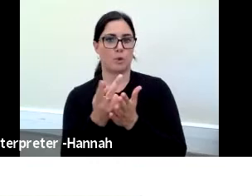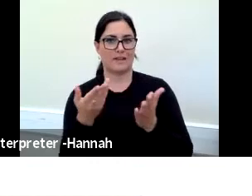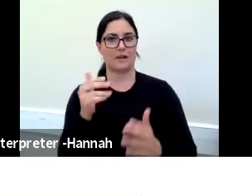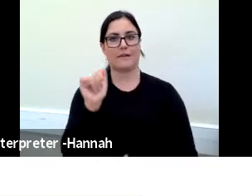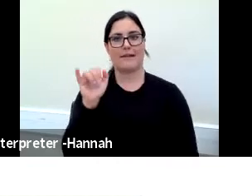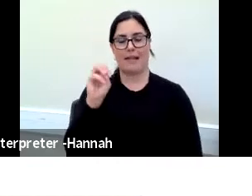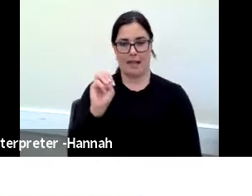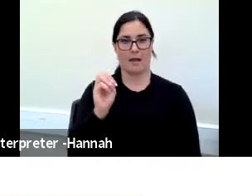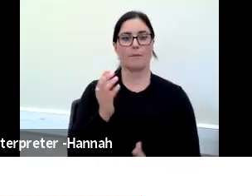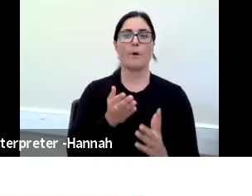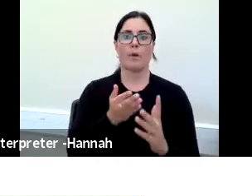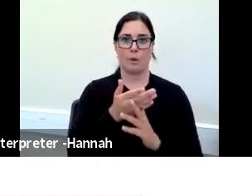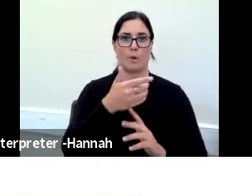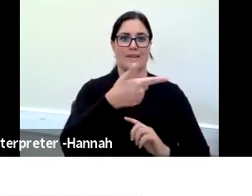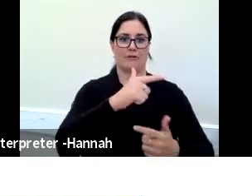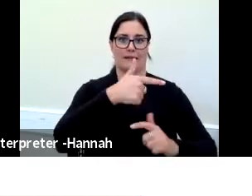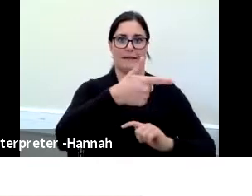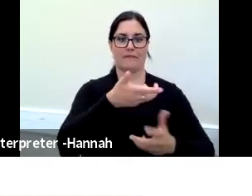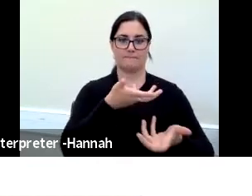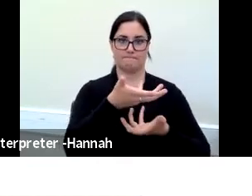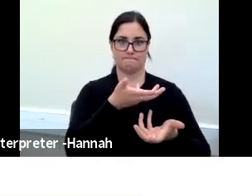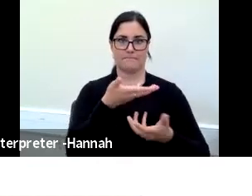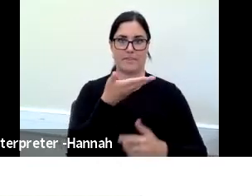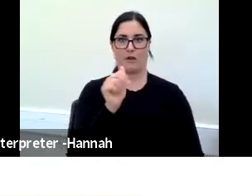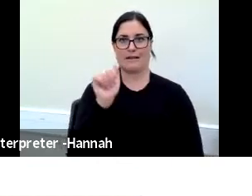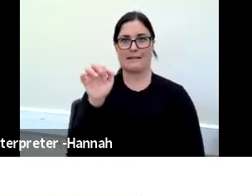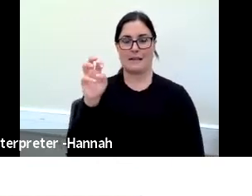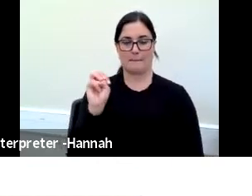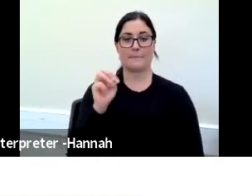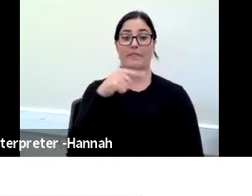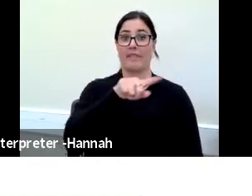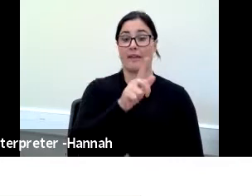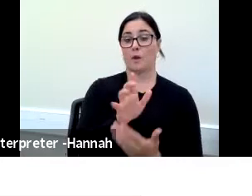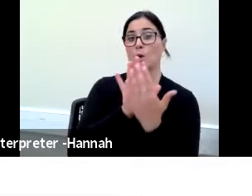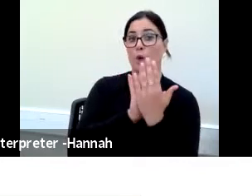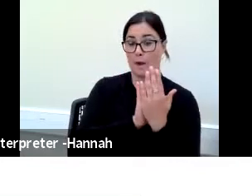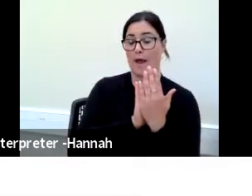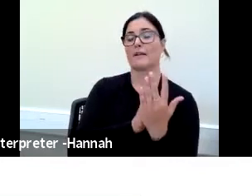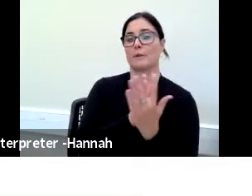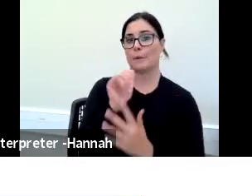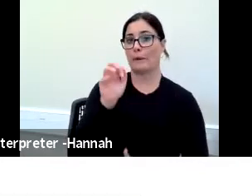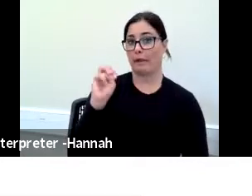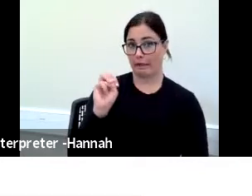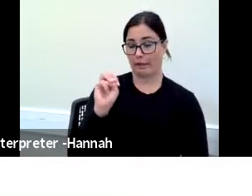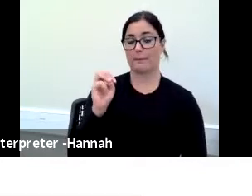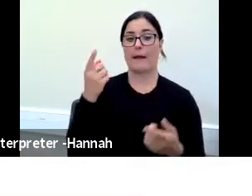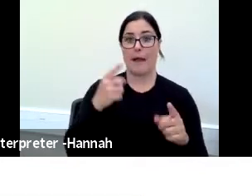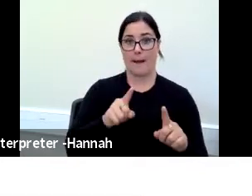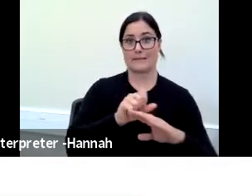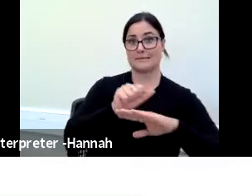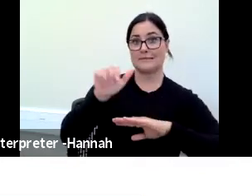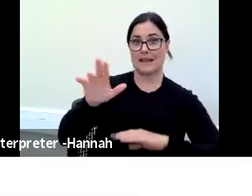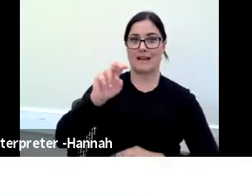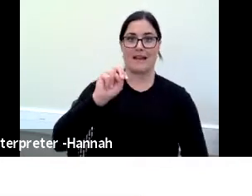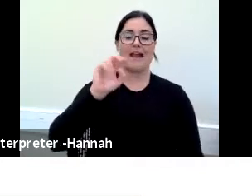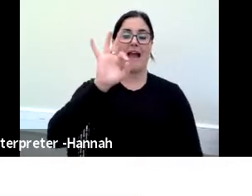that interactive dialogue with the student. And the students are able to request their accommodations through AIM, and this will send you that faculty